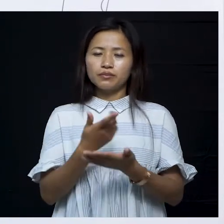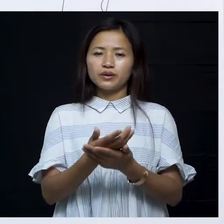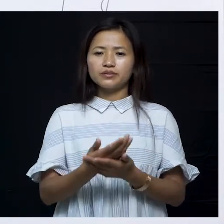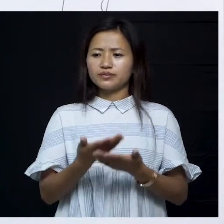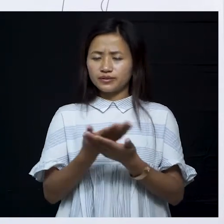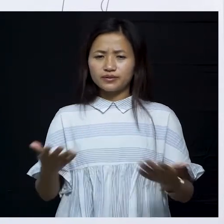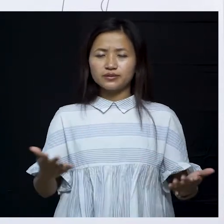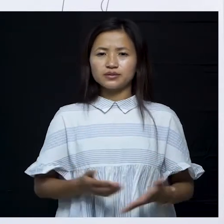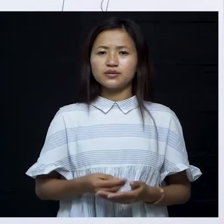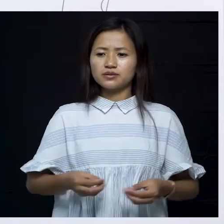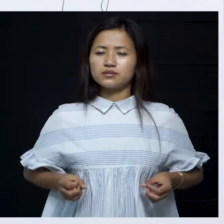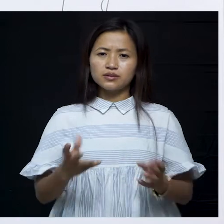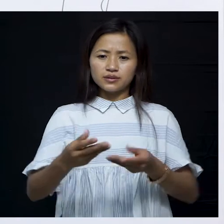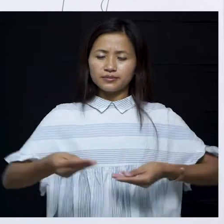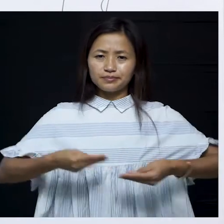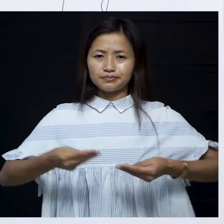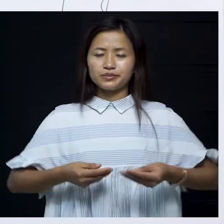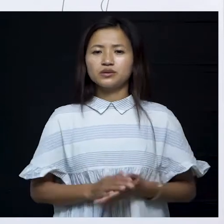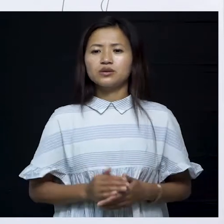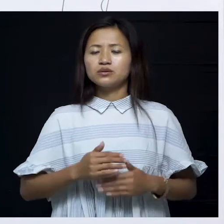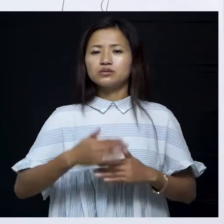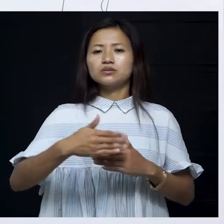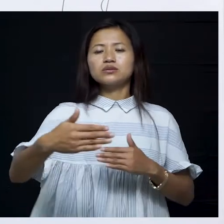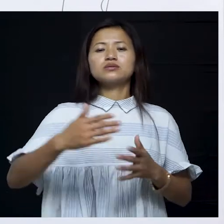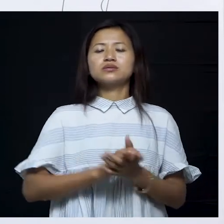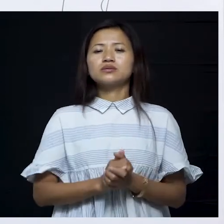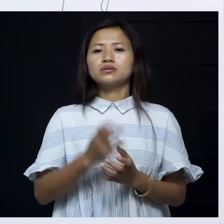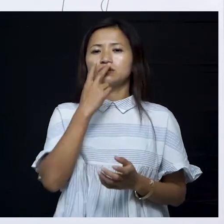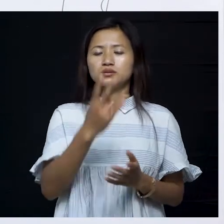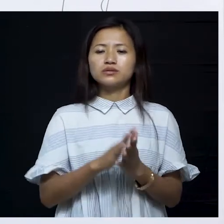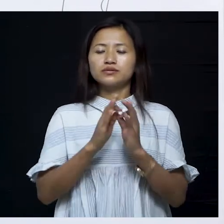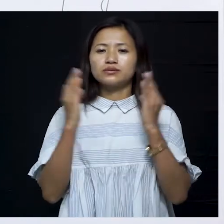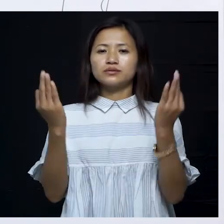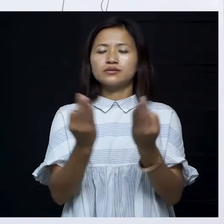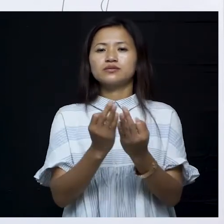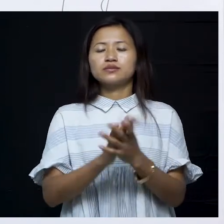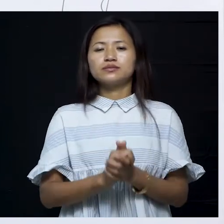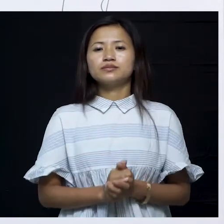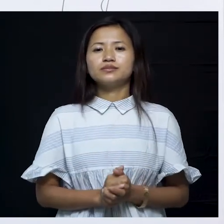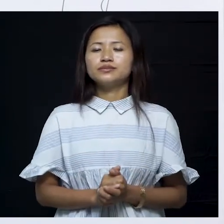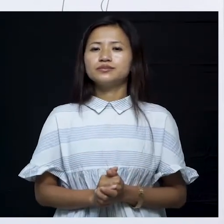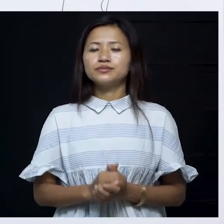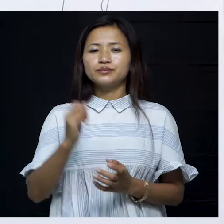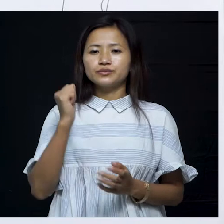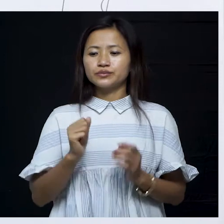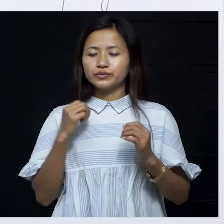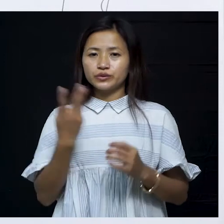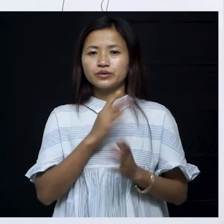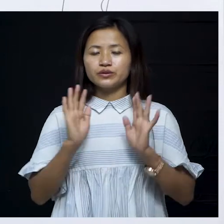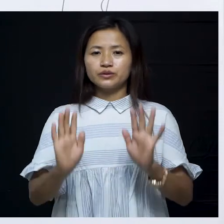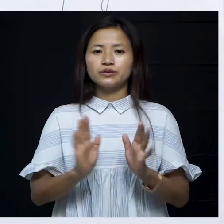starting a certain business in order to sustain, in order to look after their family, all right? So we have